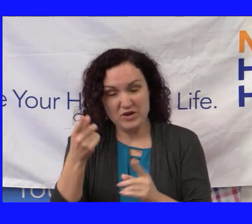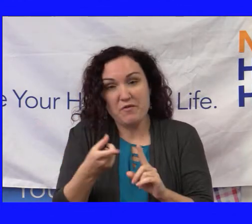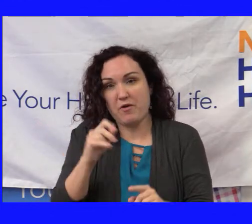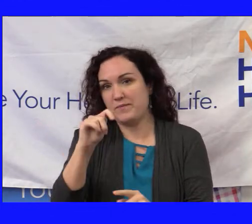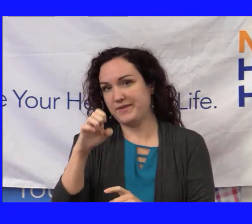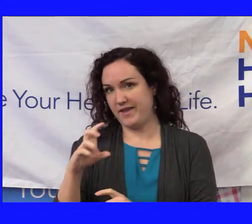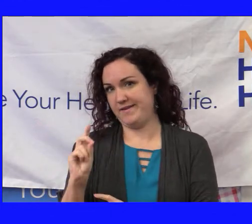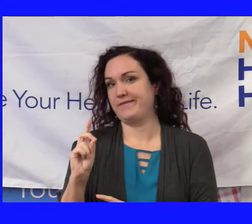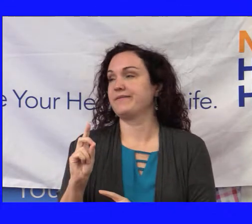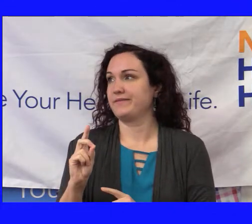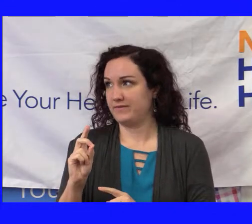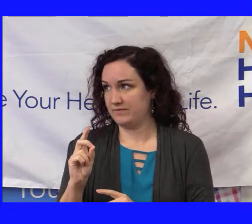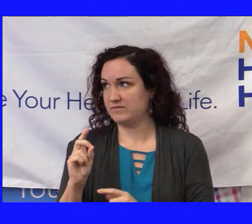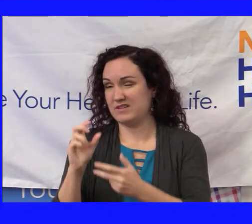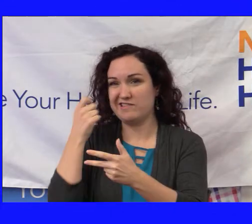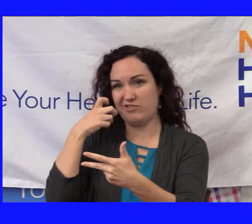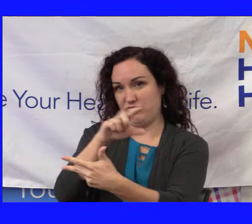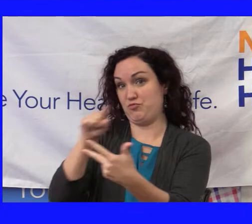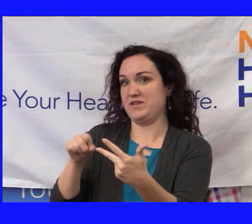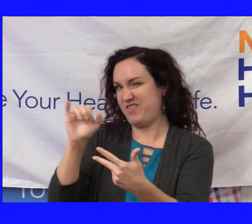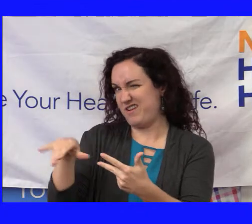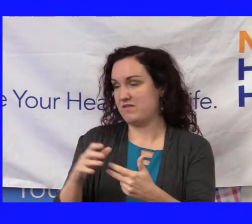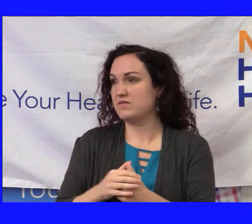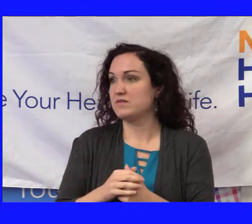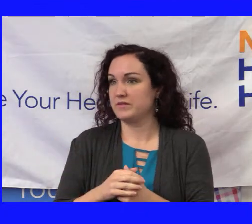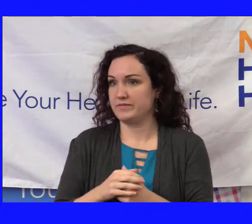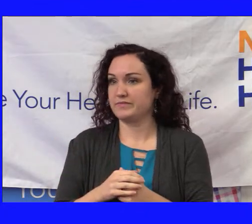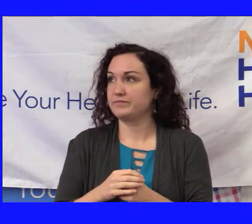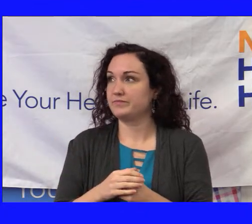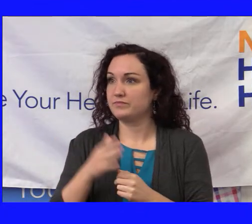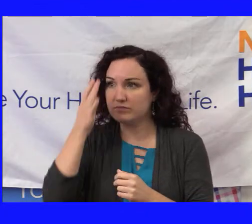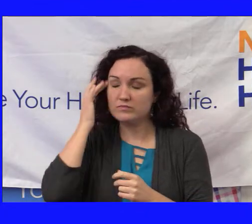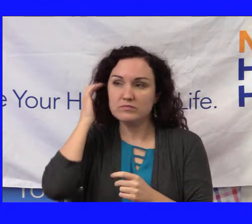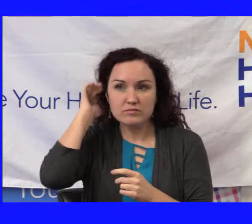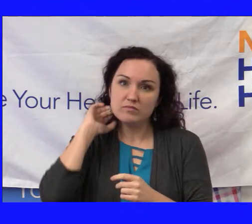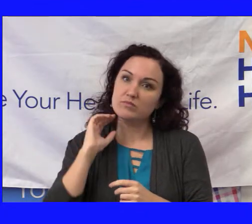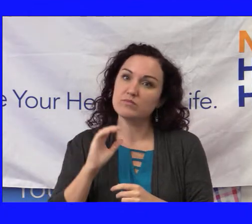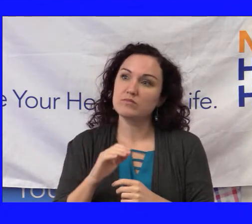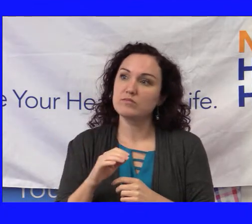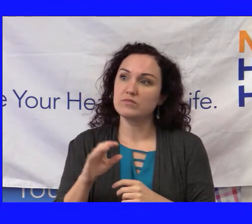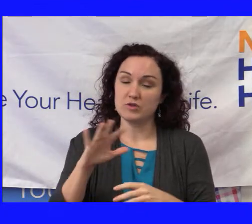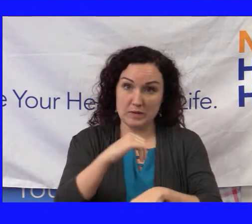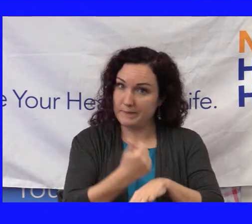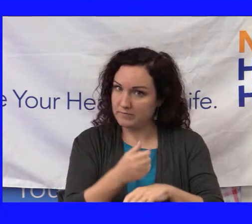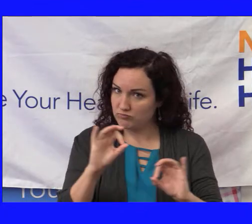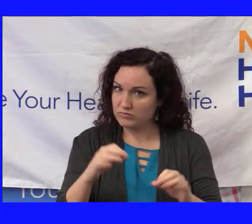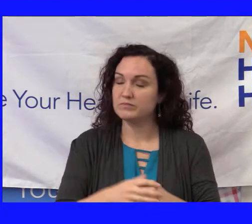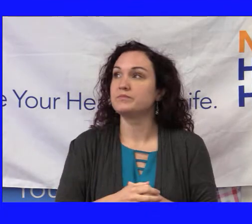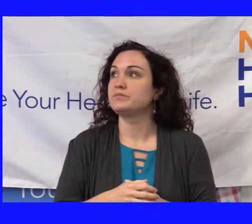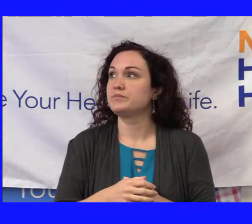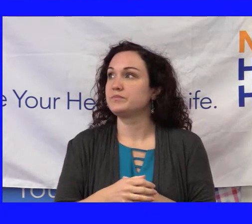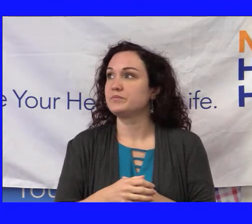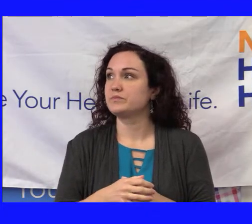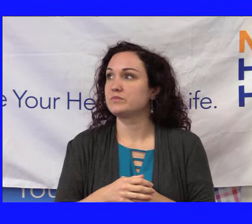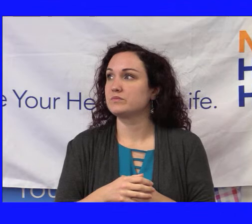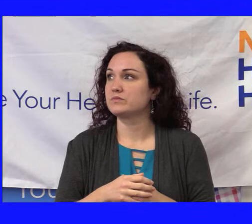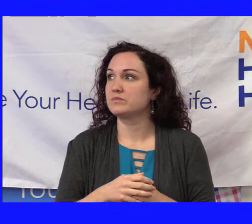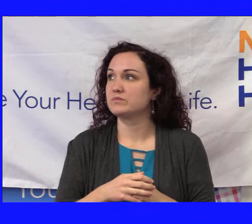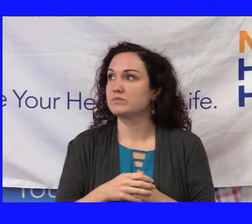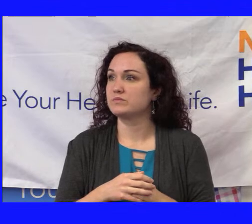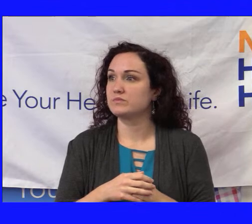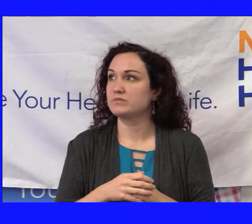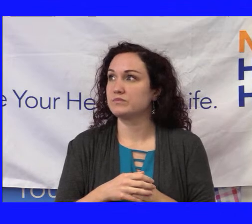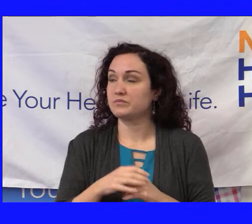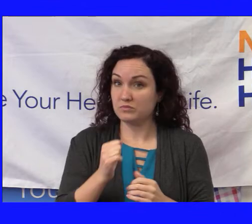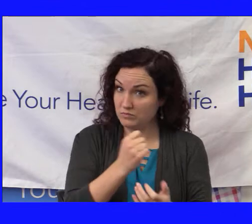Yeah. I'm sorry, Benny. Alicia, can we make sure that's arranged that way? Great. Fenny, based on, is there an